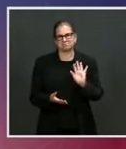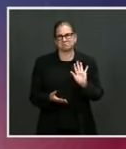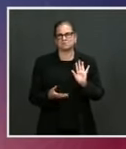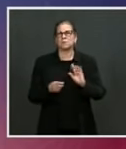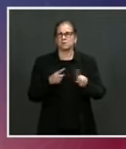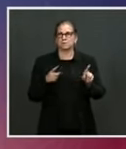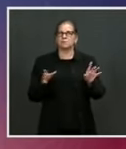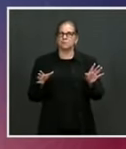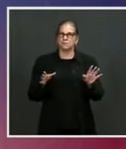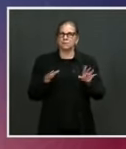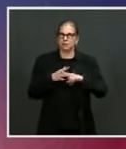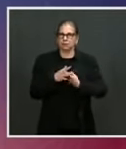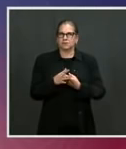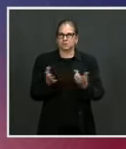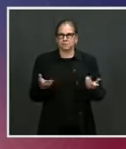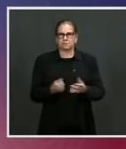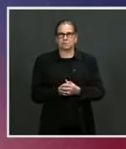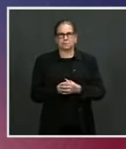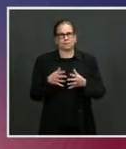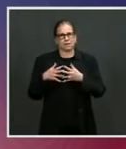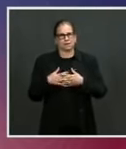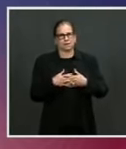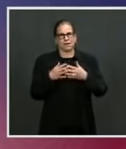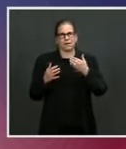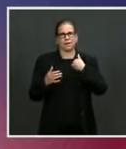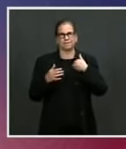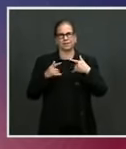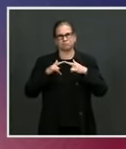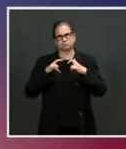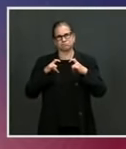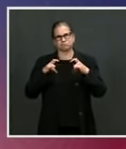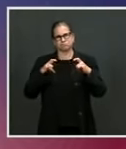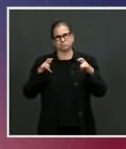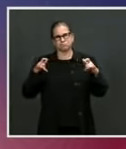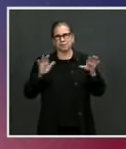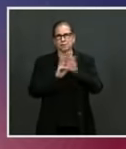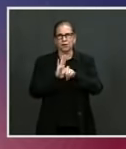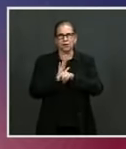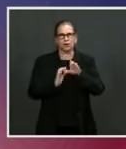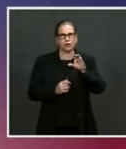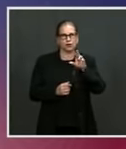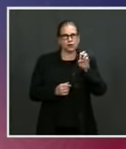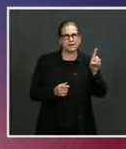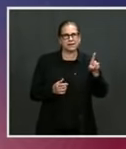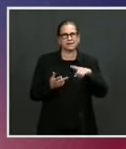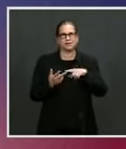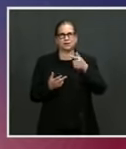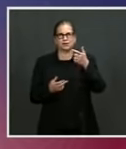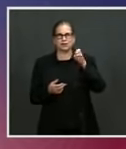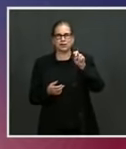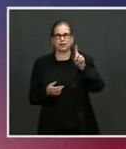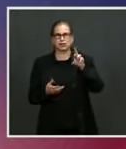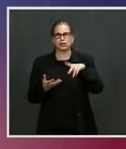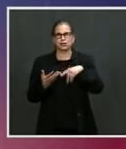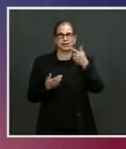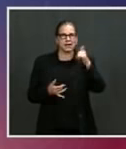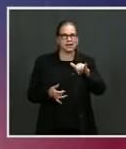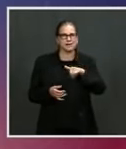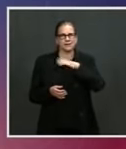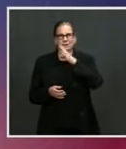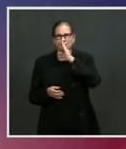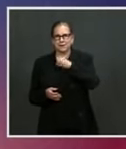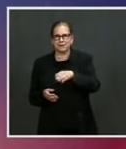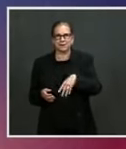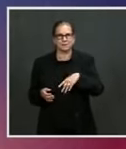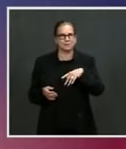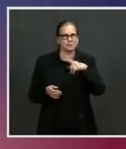all backgrounds, races, creeds, gender identities, sexual orientations, have long spilled their blood to defend